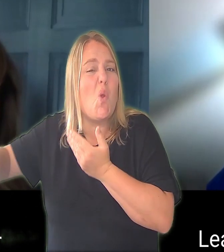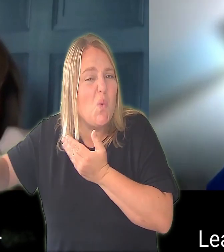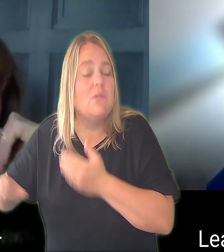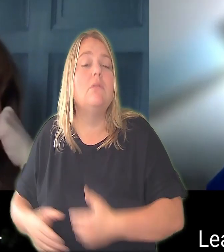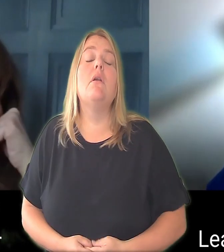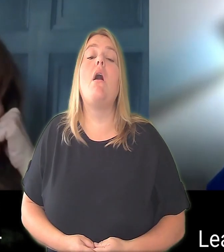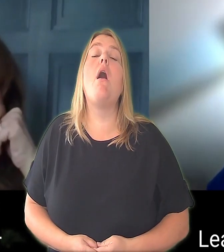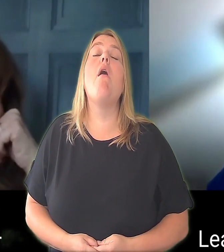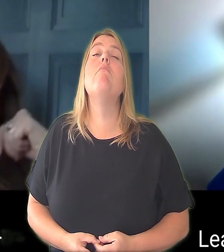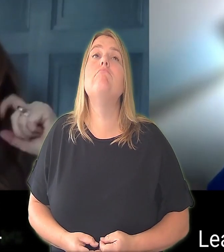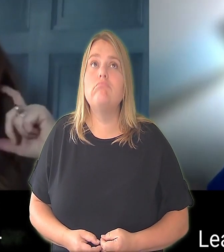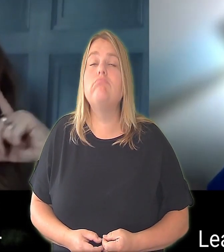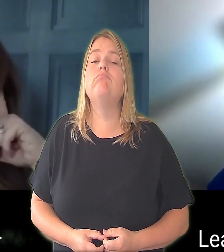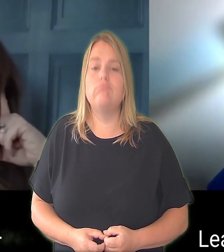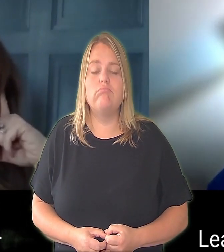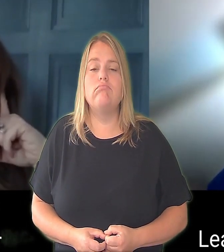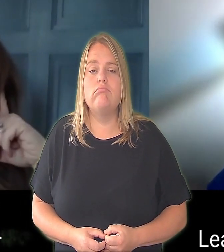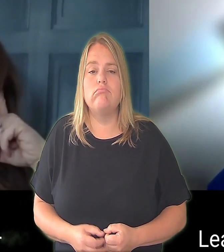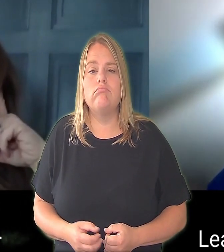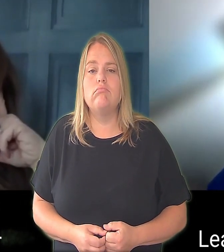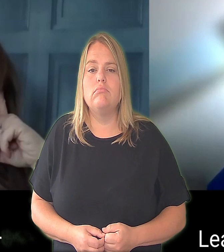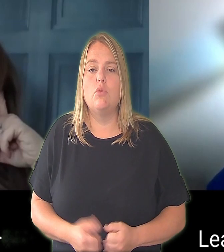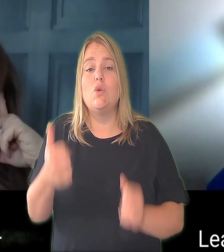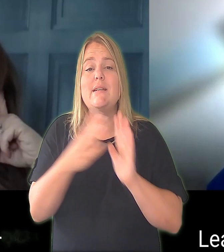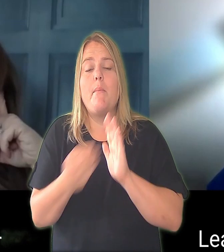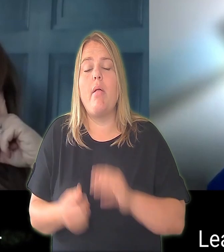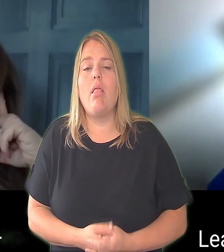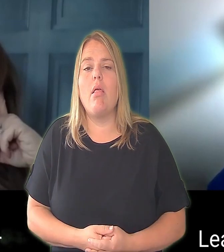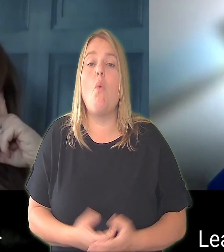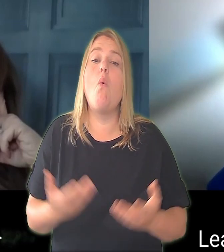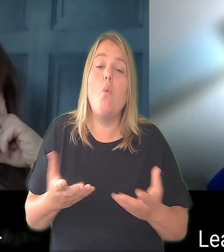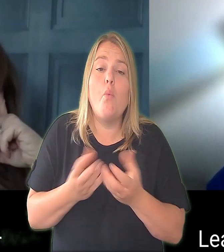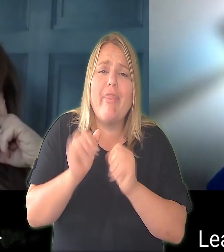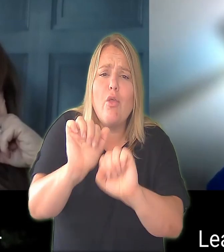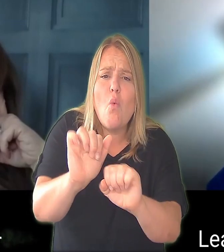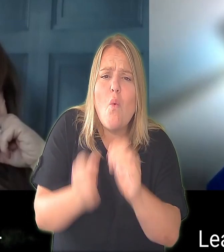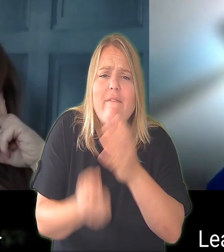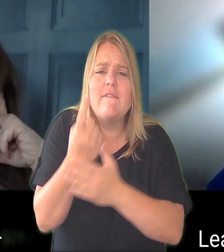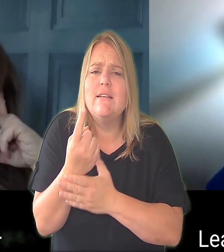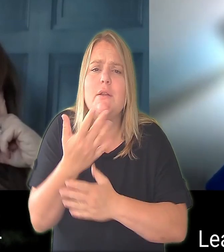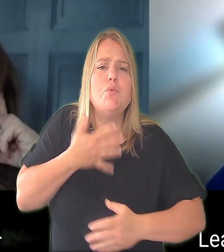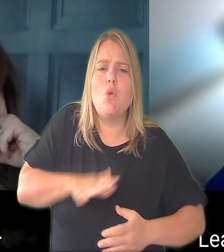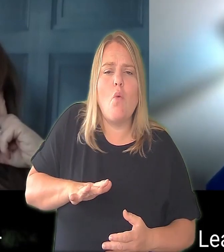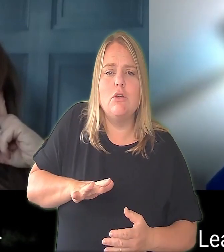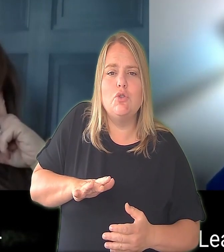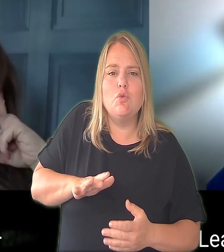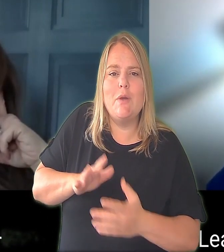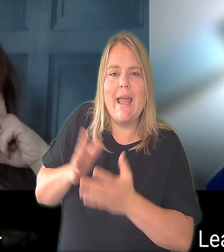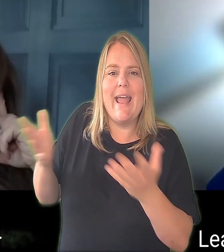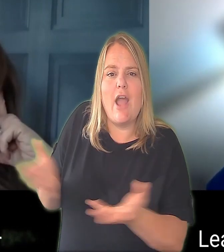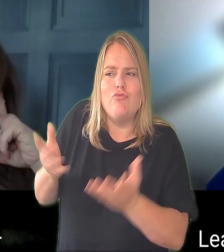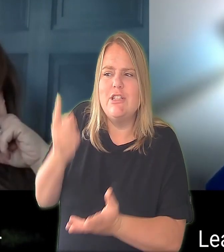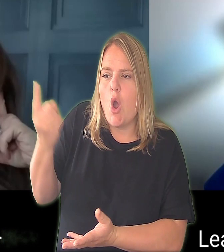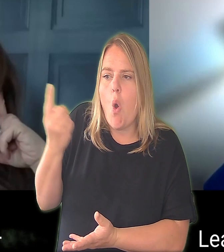Yeah, that's a really good point. I hadn't thought about that. Yeah, or with your event, you wouldn't want to publicise it in such a